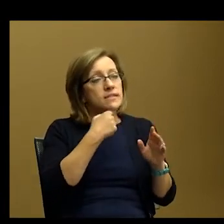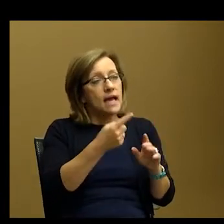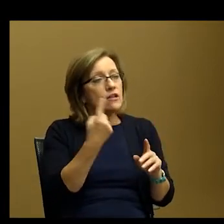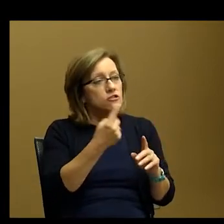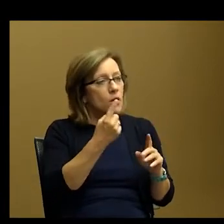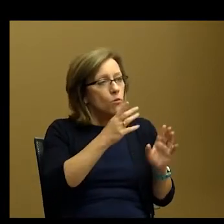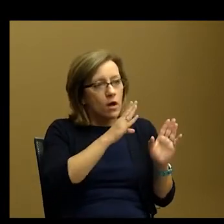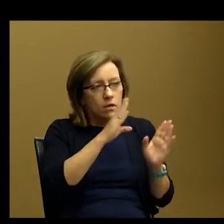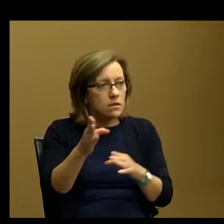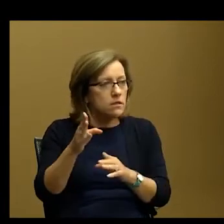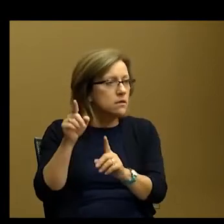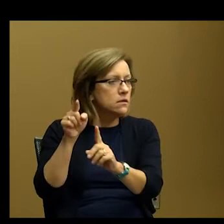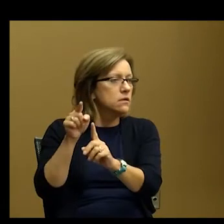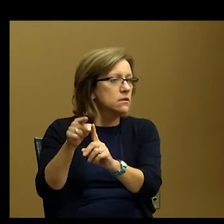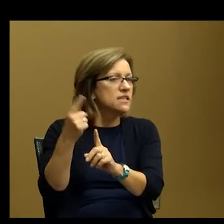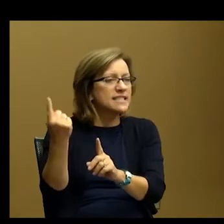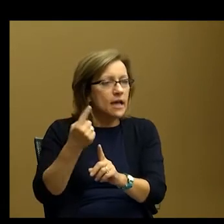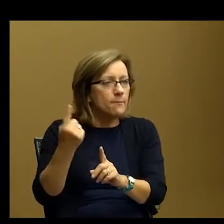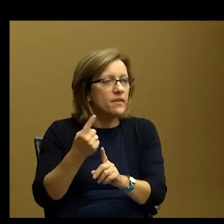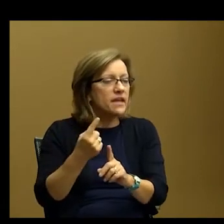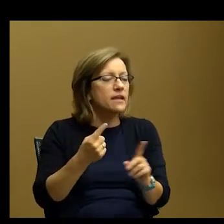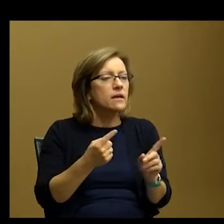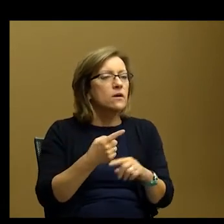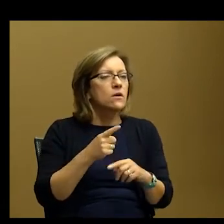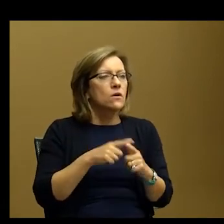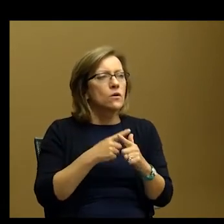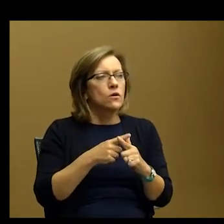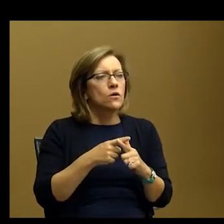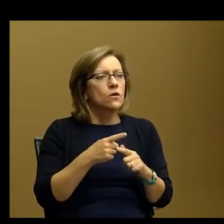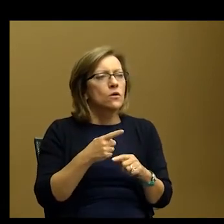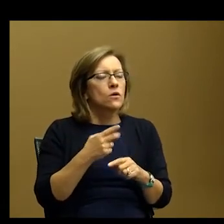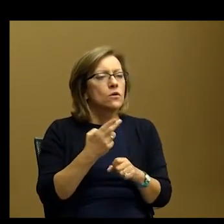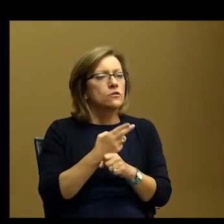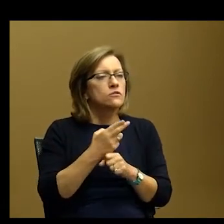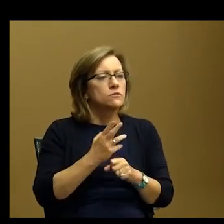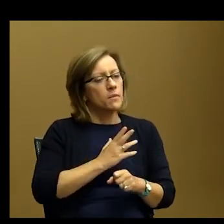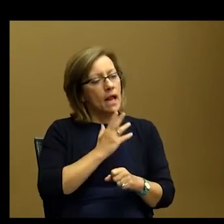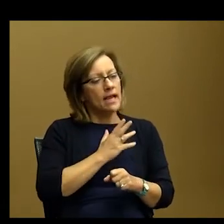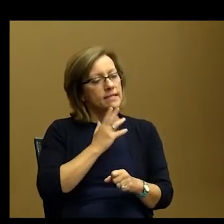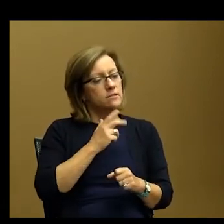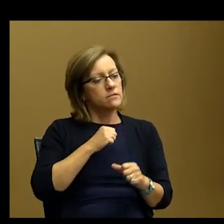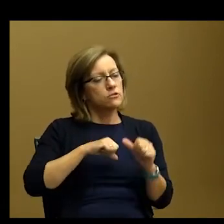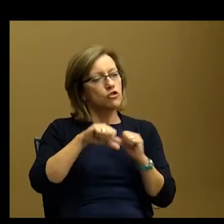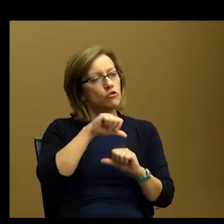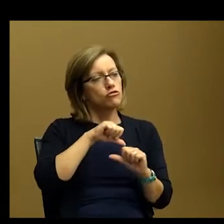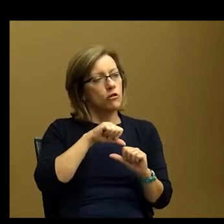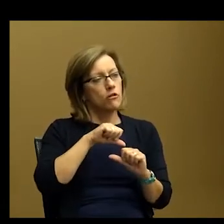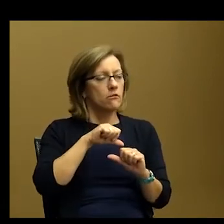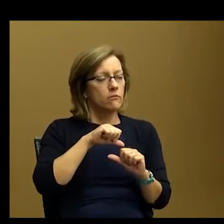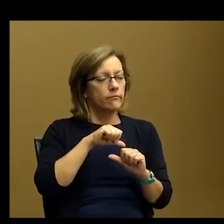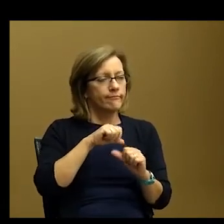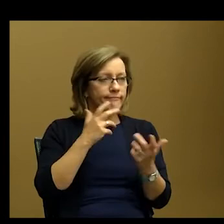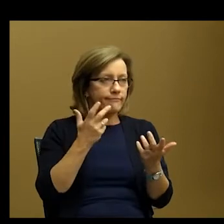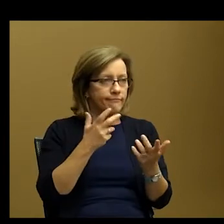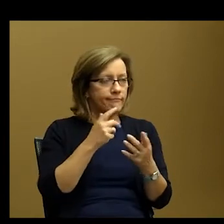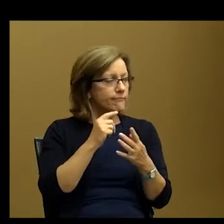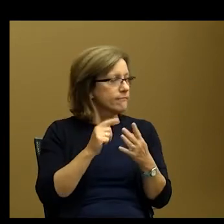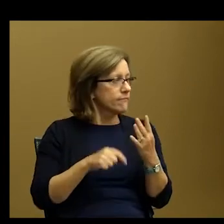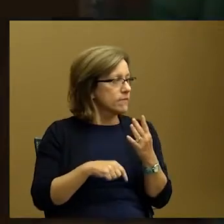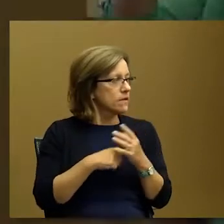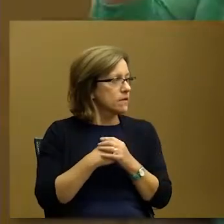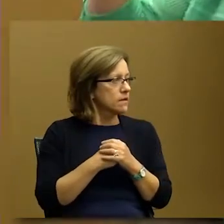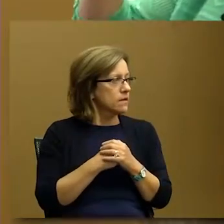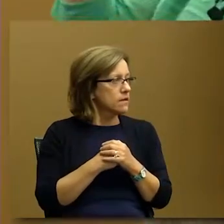to something, or uses polite social forms. So there's the reasons for